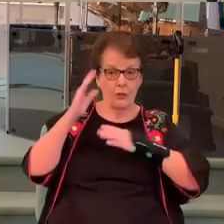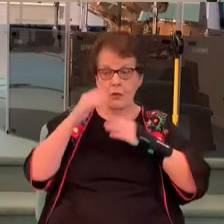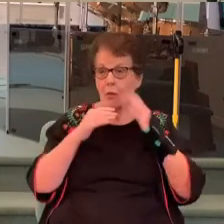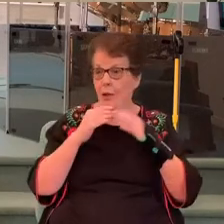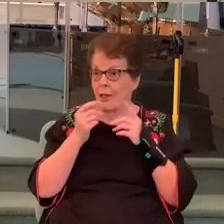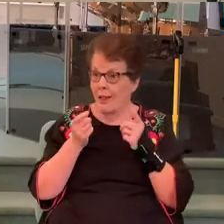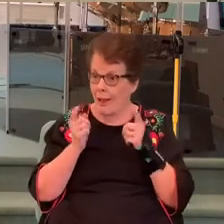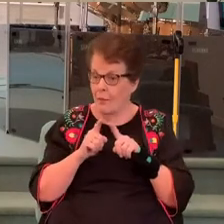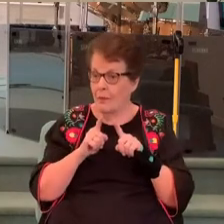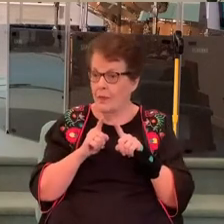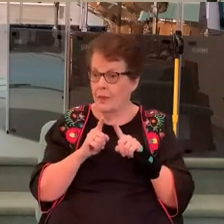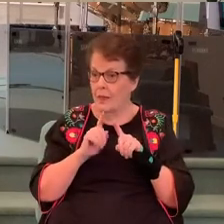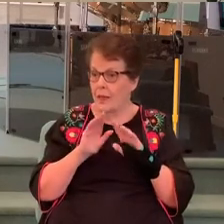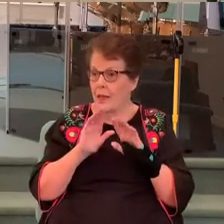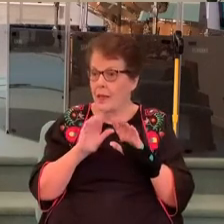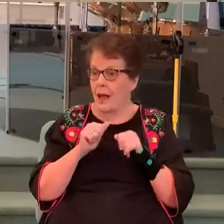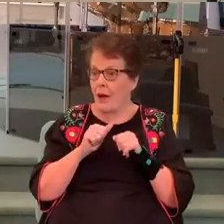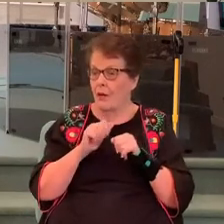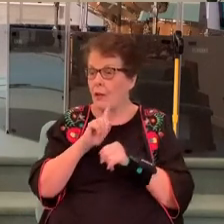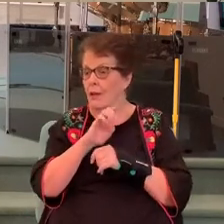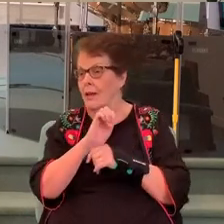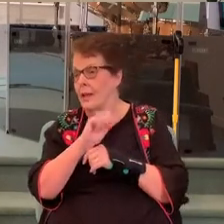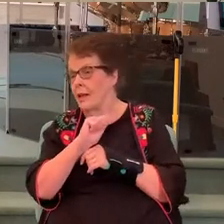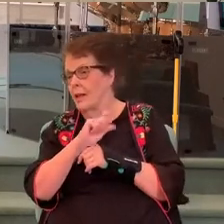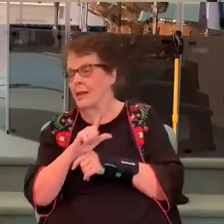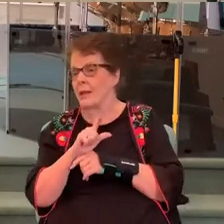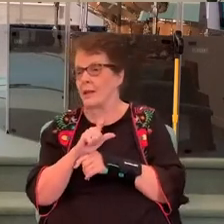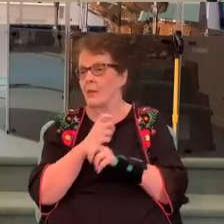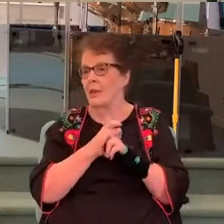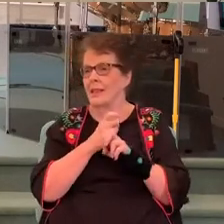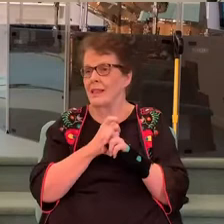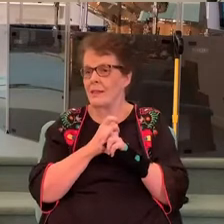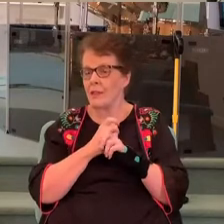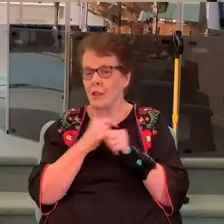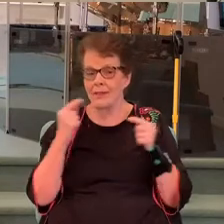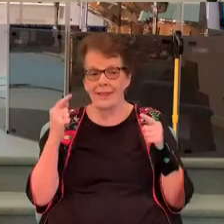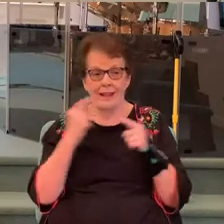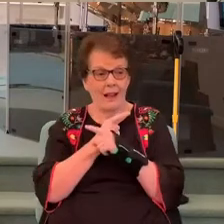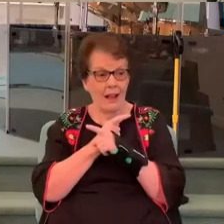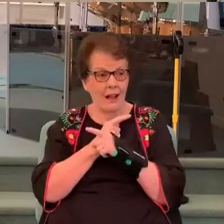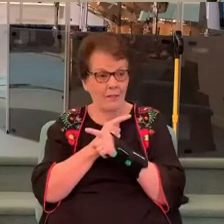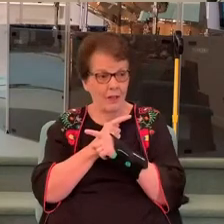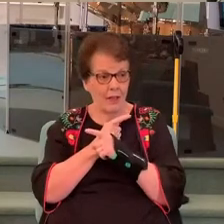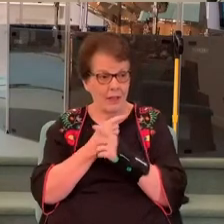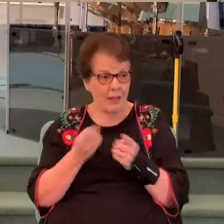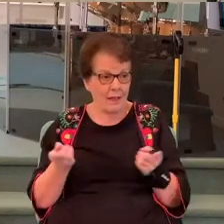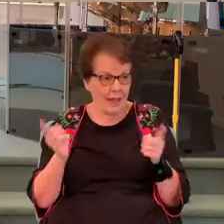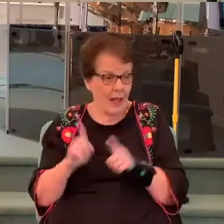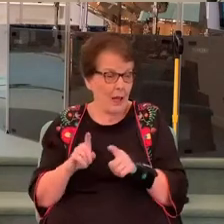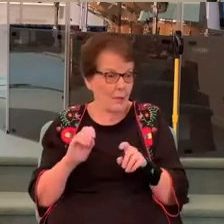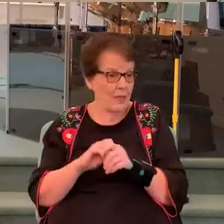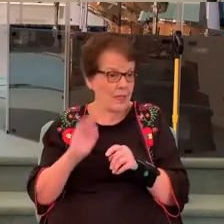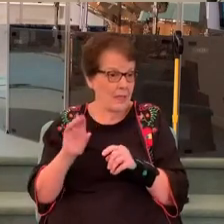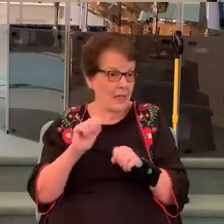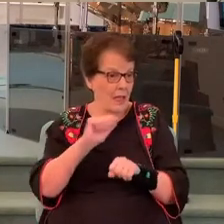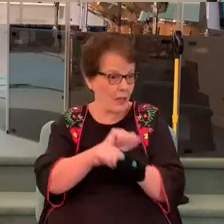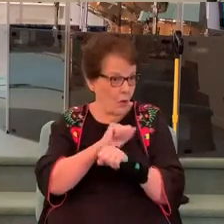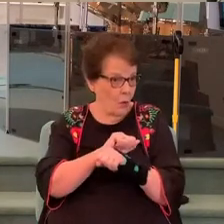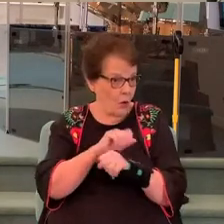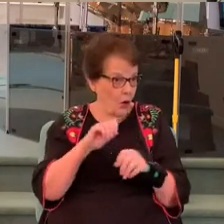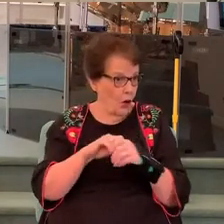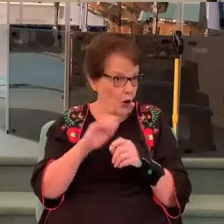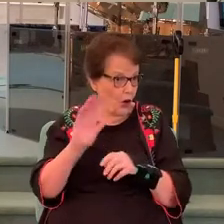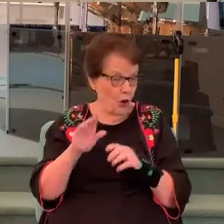deal with the difficulties of life? How do you deal with the conflict that arises in your work or in your home even?